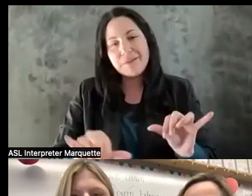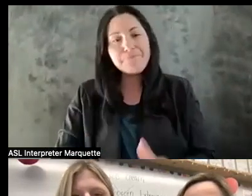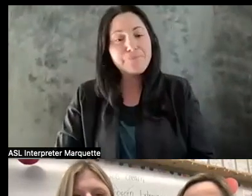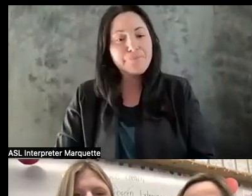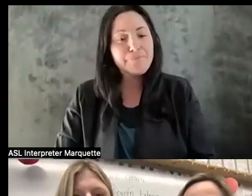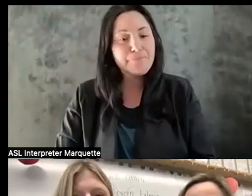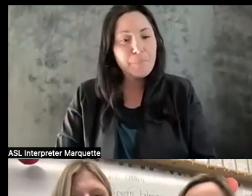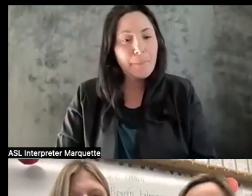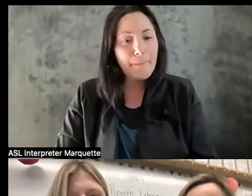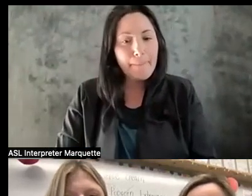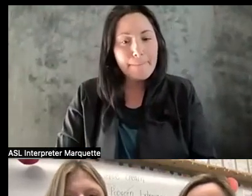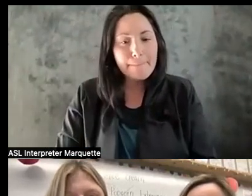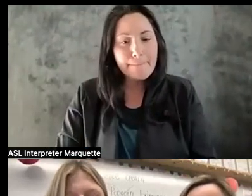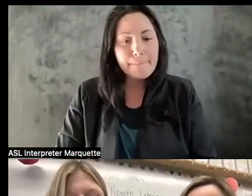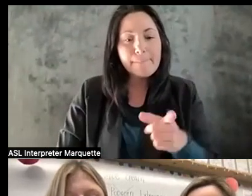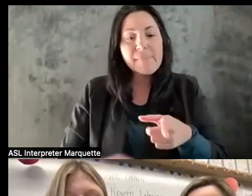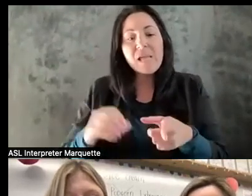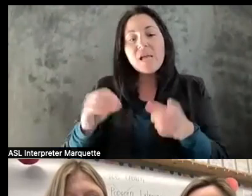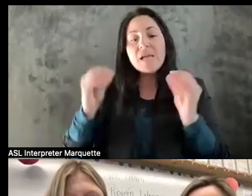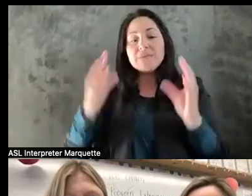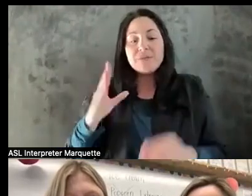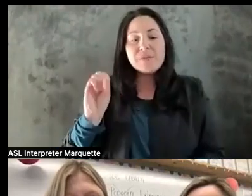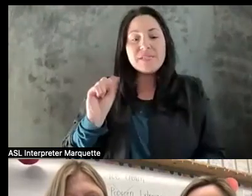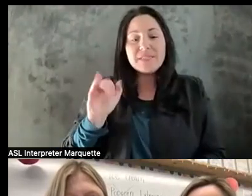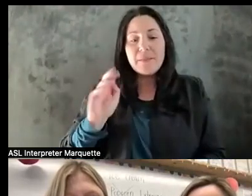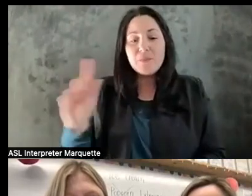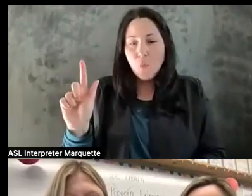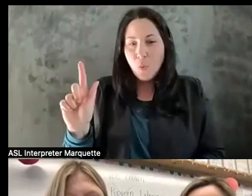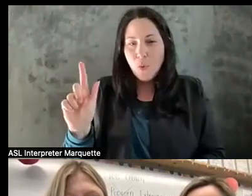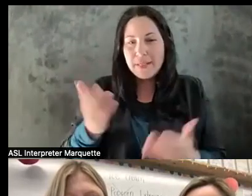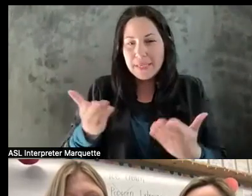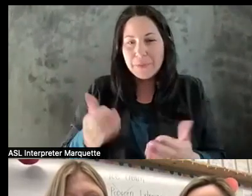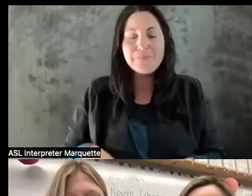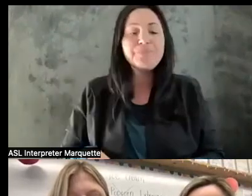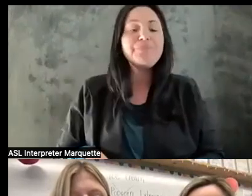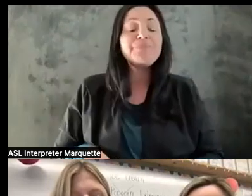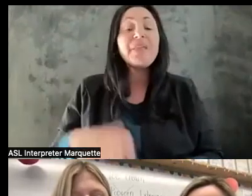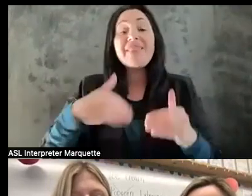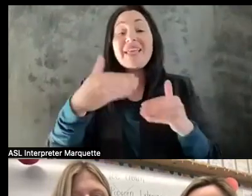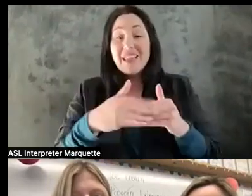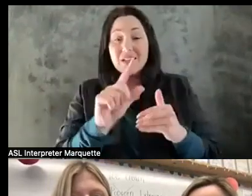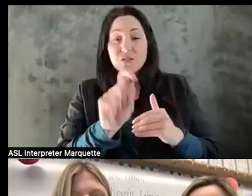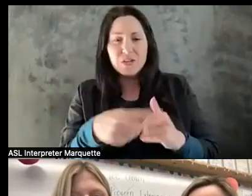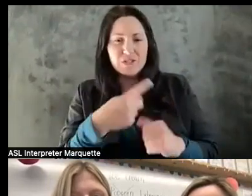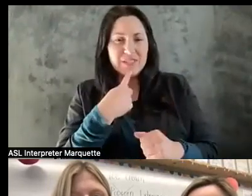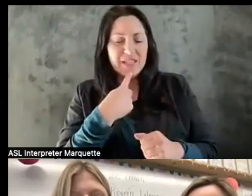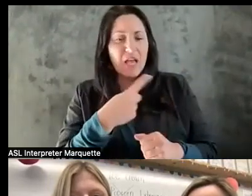I'd love to hop in for the next question. This is Frau Samuel here. The next question we got was,